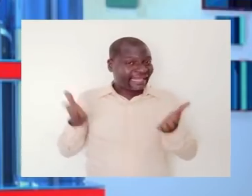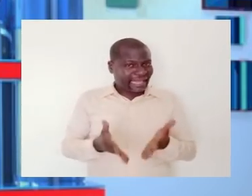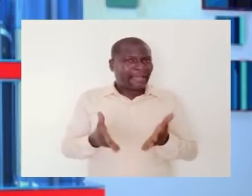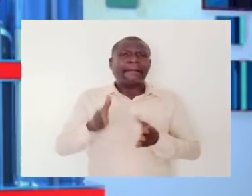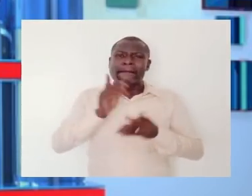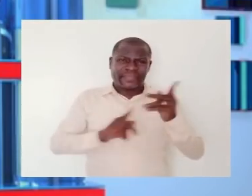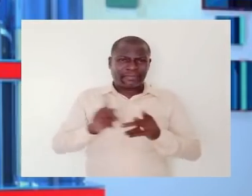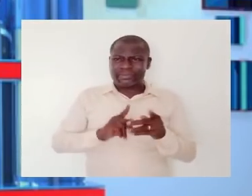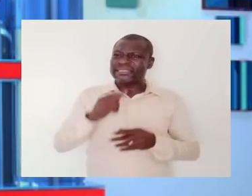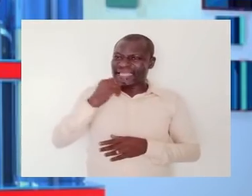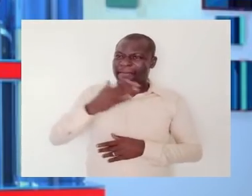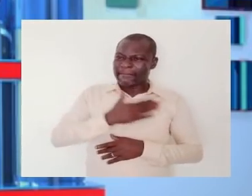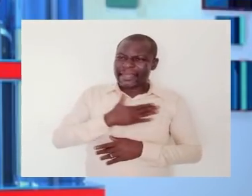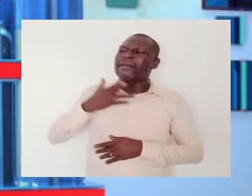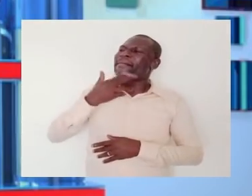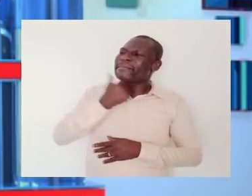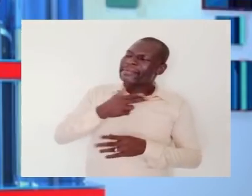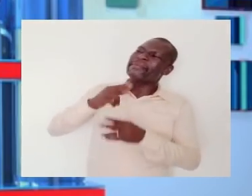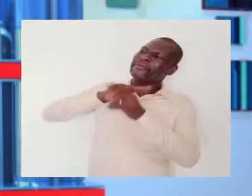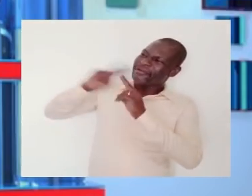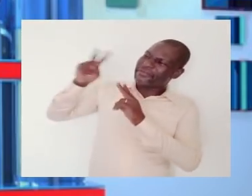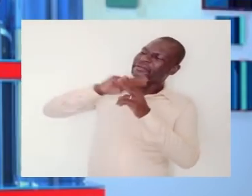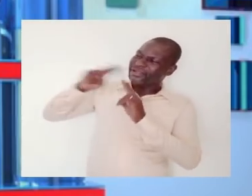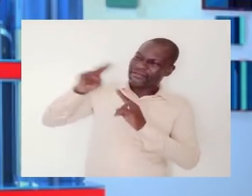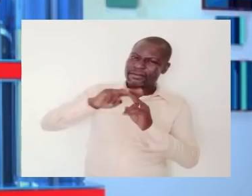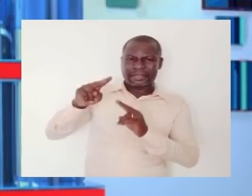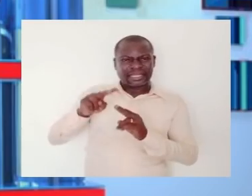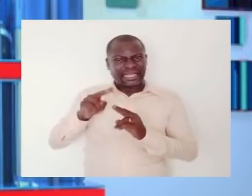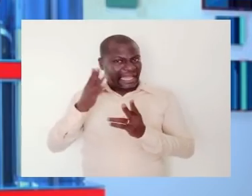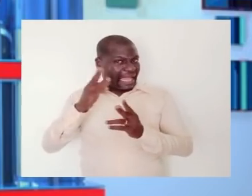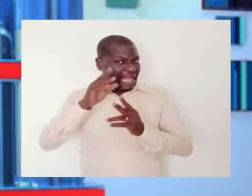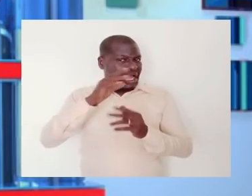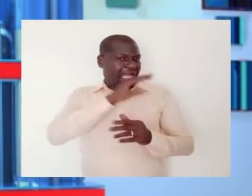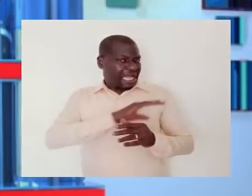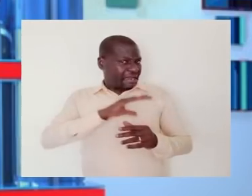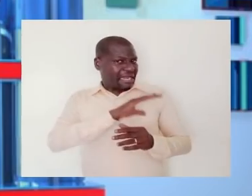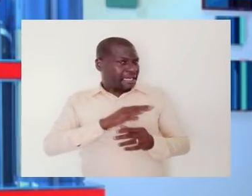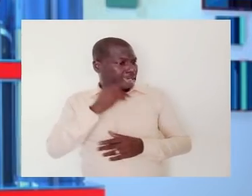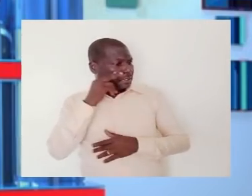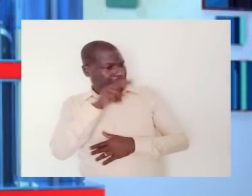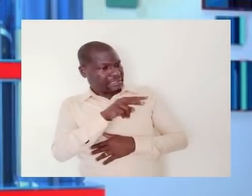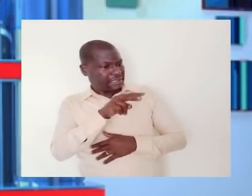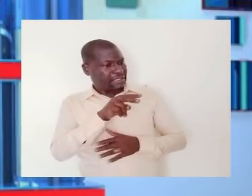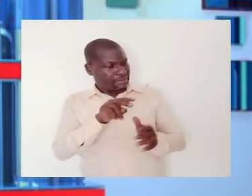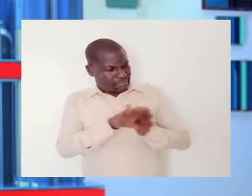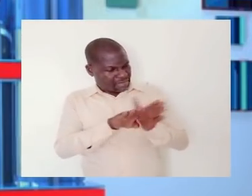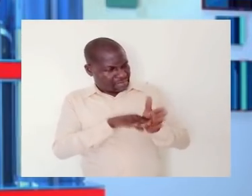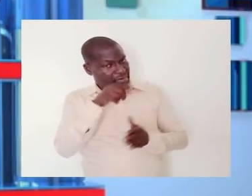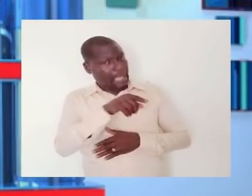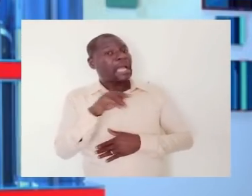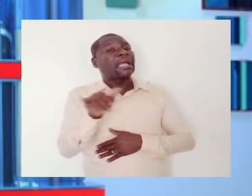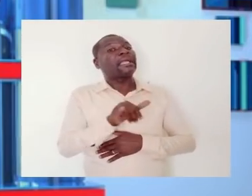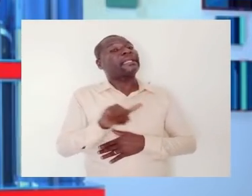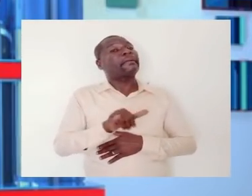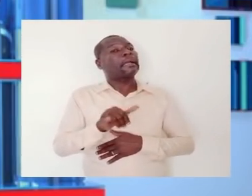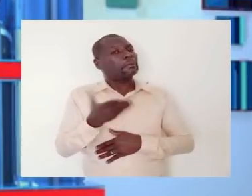gana ha enkrofo etia ebo omo safo se omo ye adifo ye difo no mo fo omo ene yo emfa nto ensania so na ye